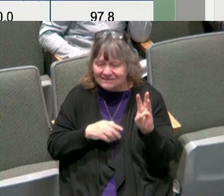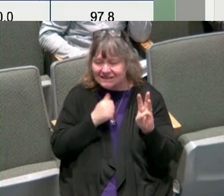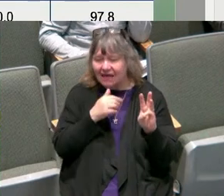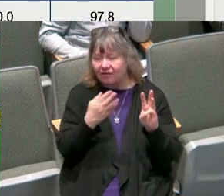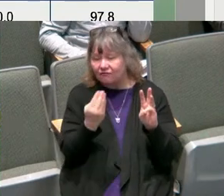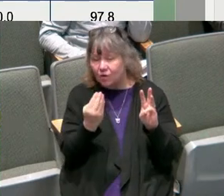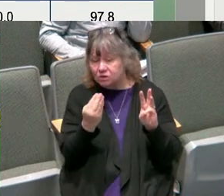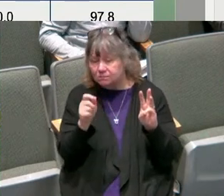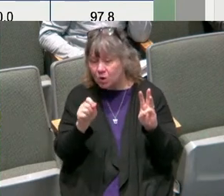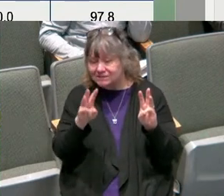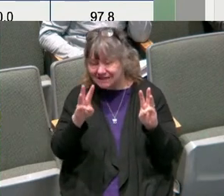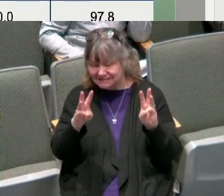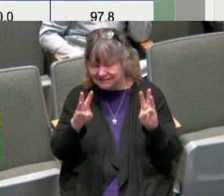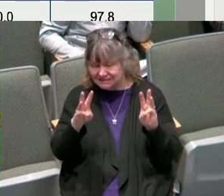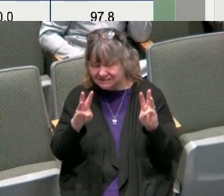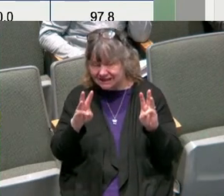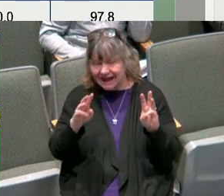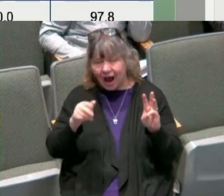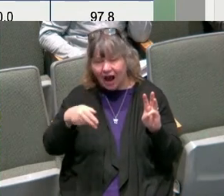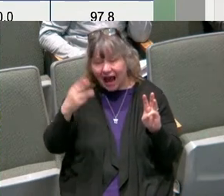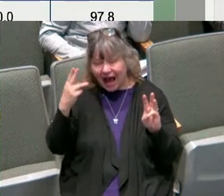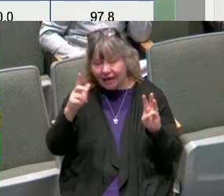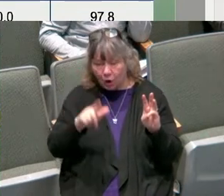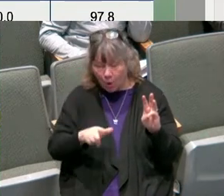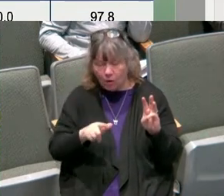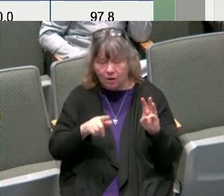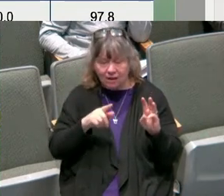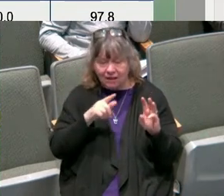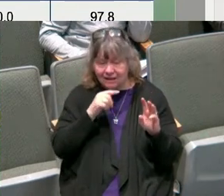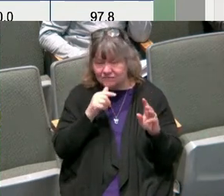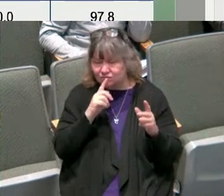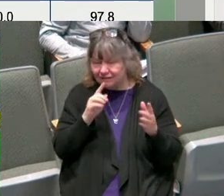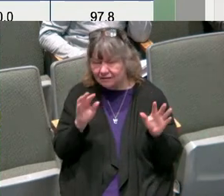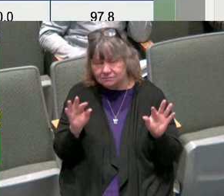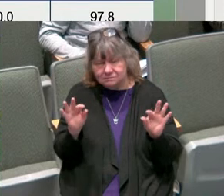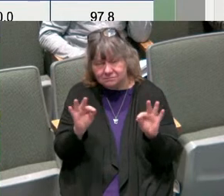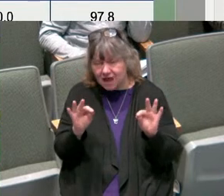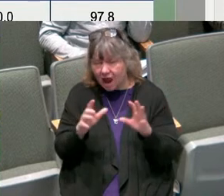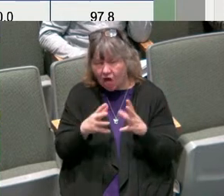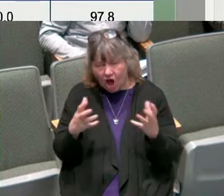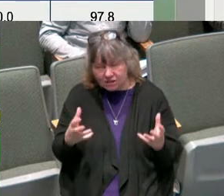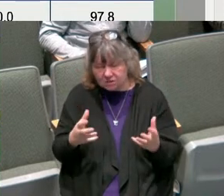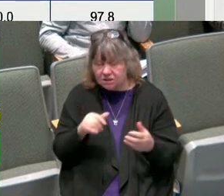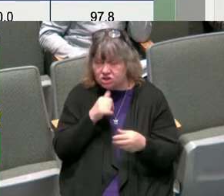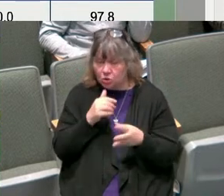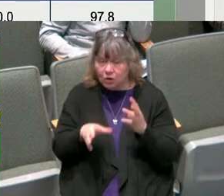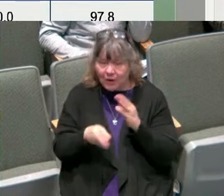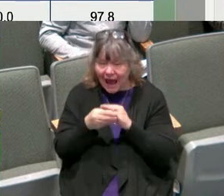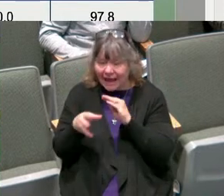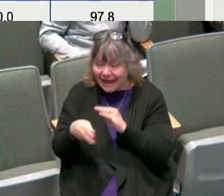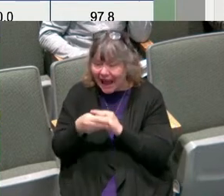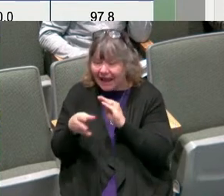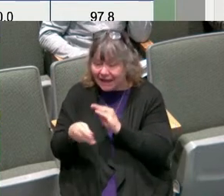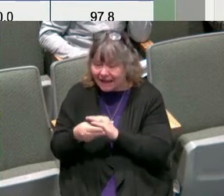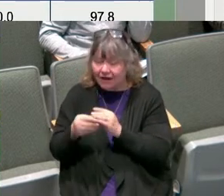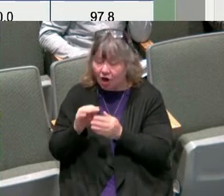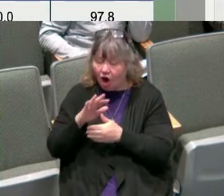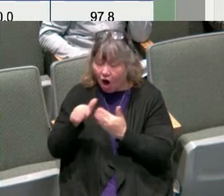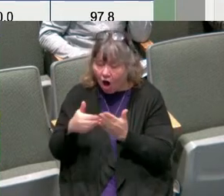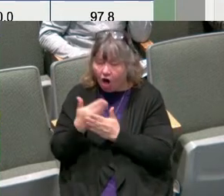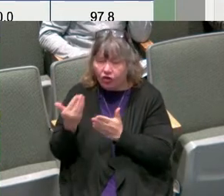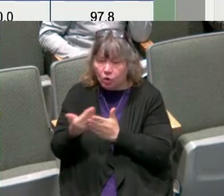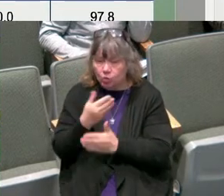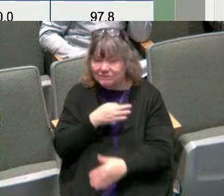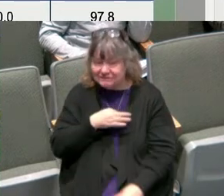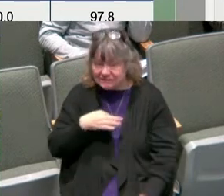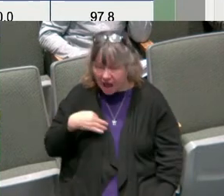14.6 what appears to be our high and our low is fairly negligible so when we are adding all of those faculty members